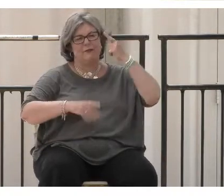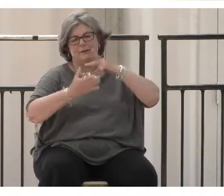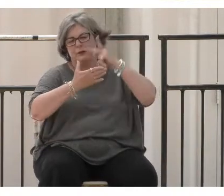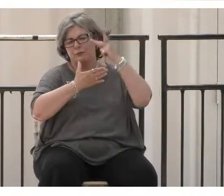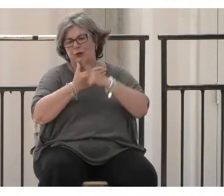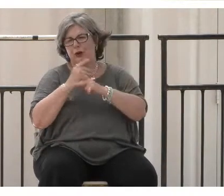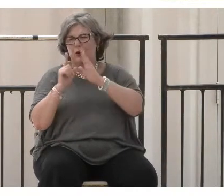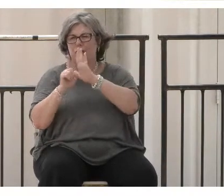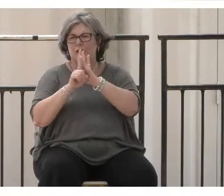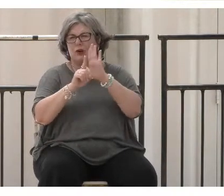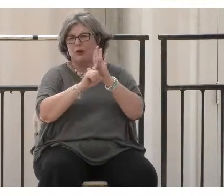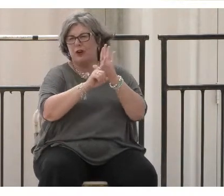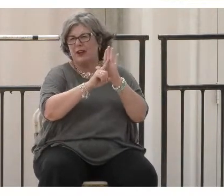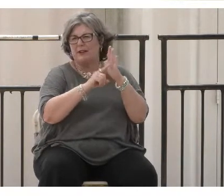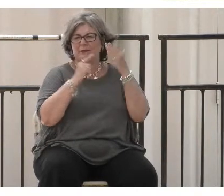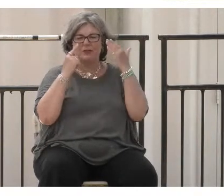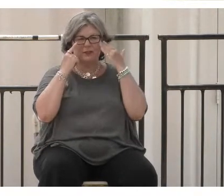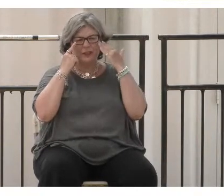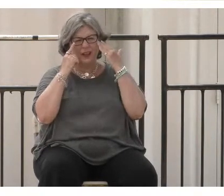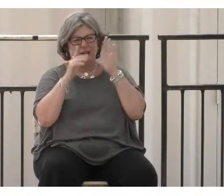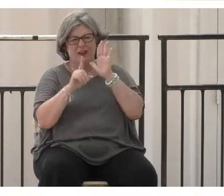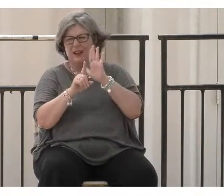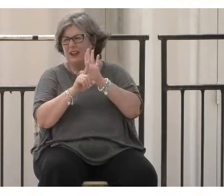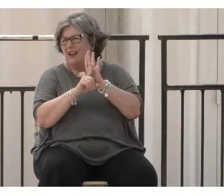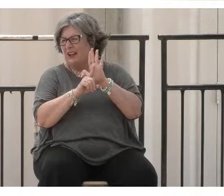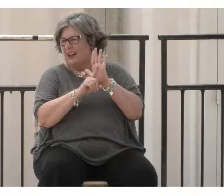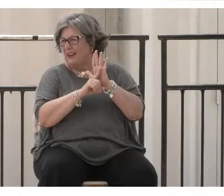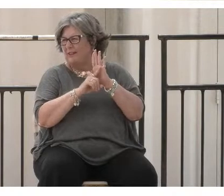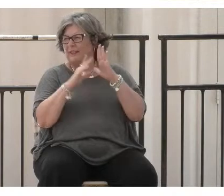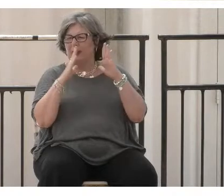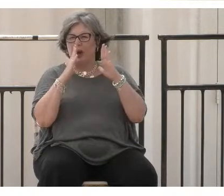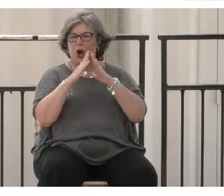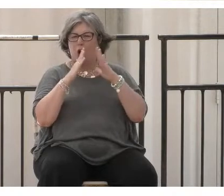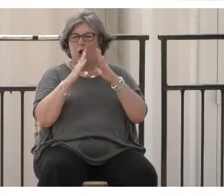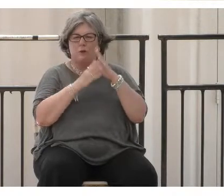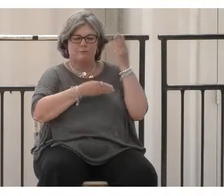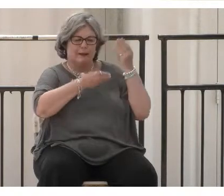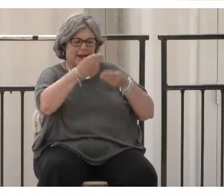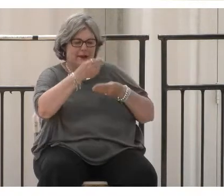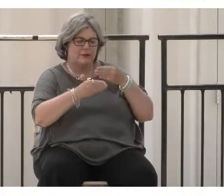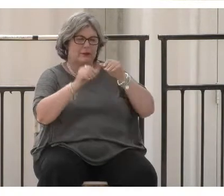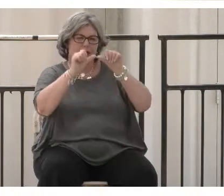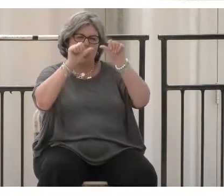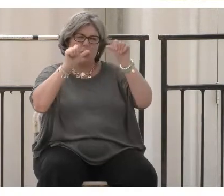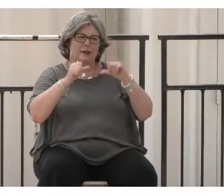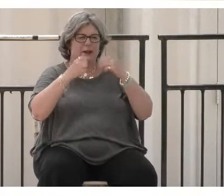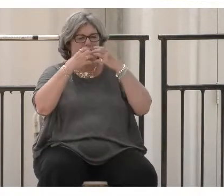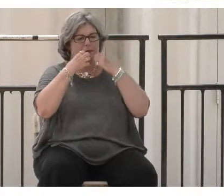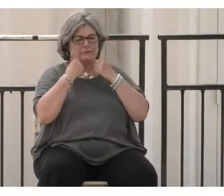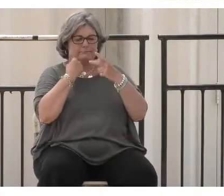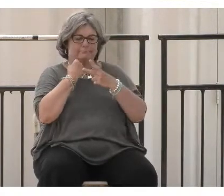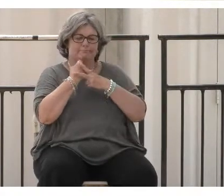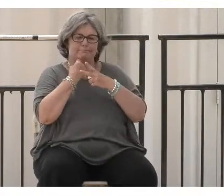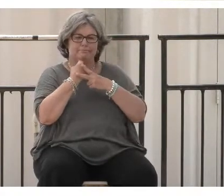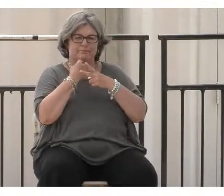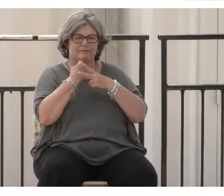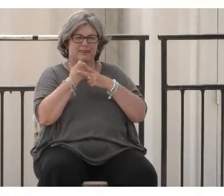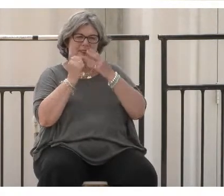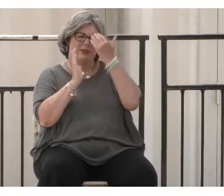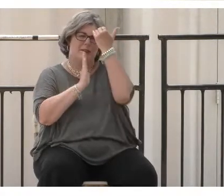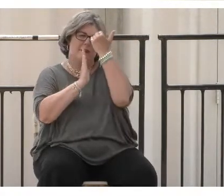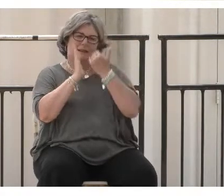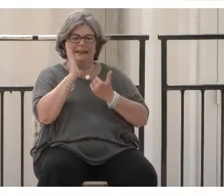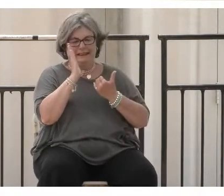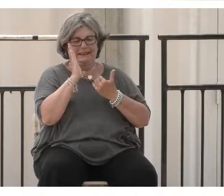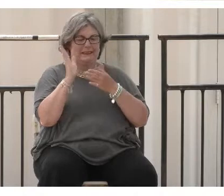initiatives are very conscious of their layers of urban heritage, architectural heritage, and it's probably on their radar